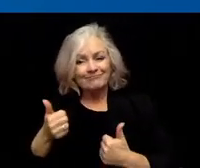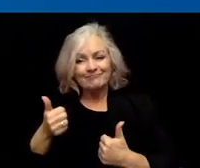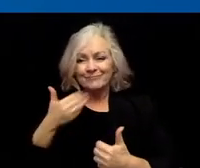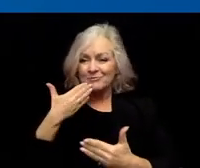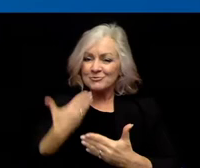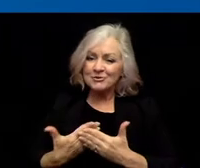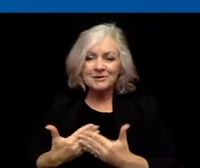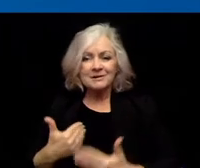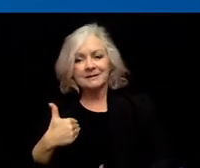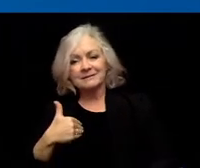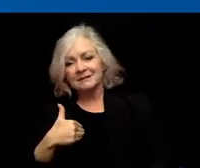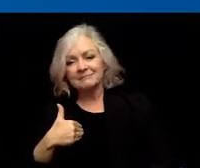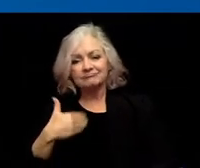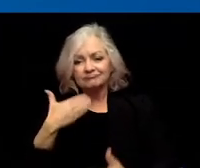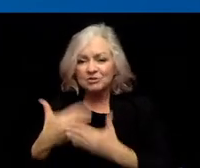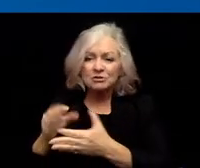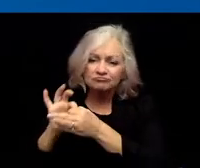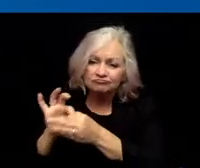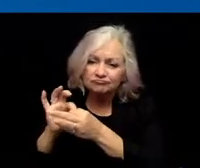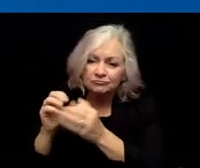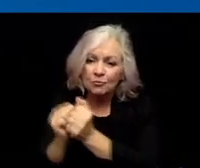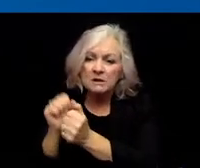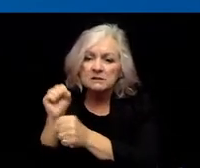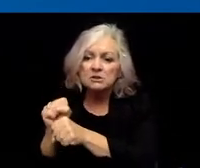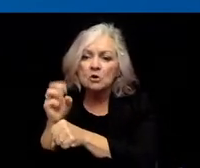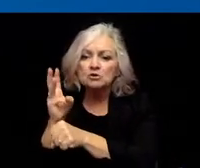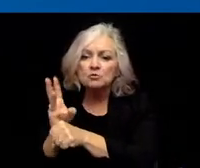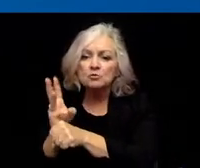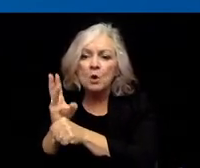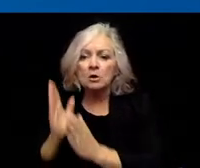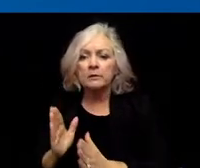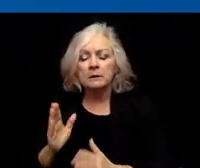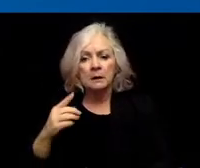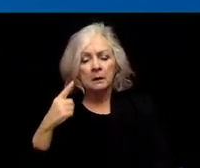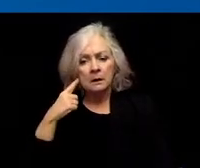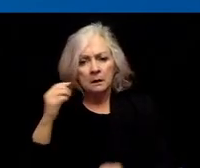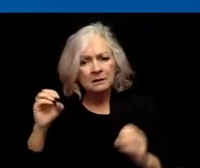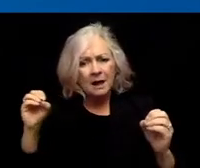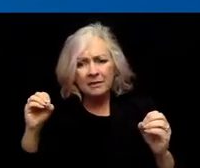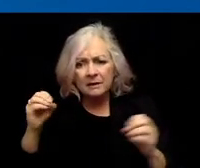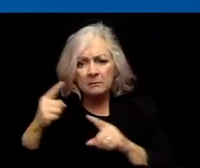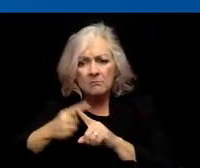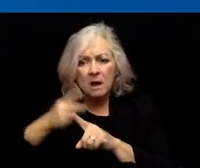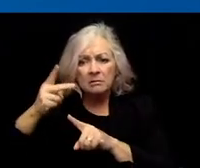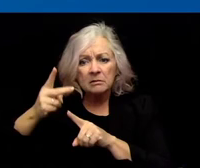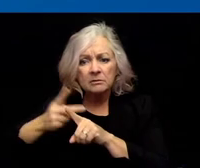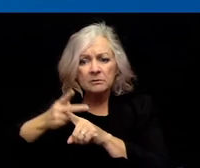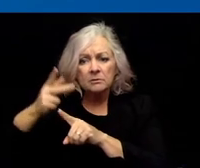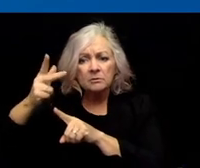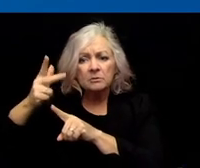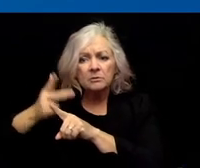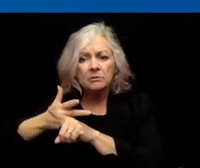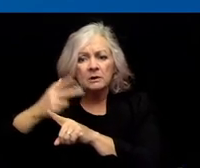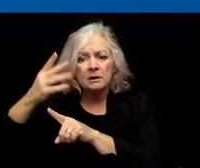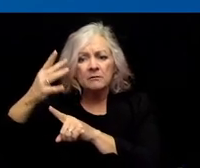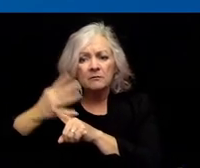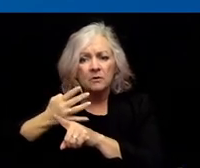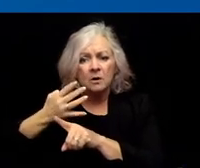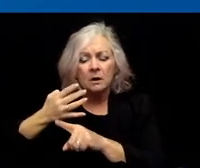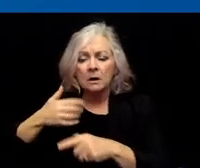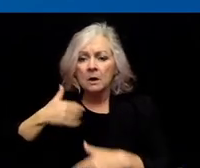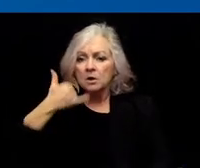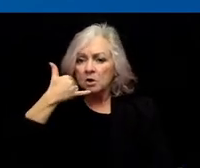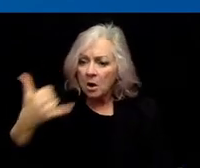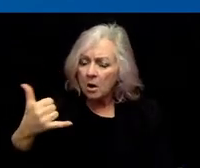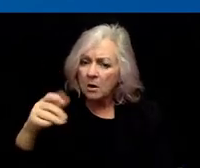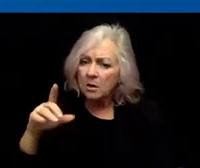it all in place, and then you don't hear from anybody for 4 months and say, hey, whatever happened? And you call, go, oh, no, that person has resigned and